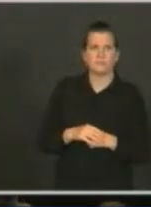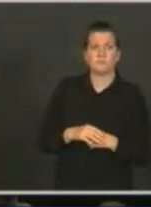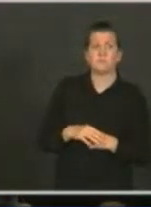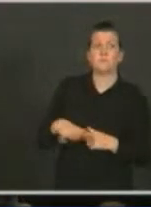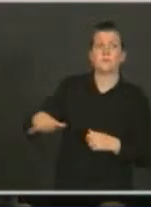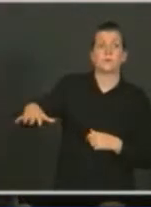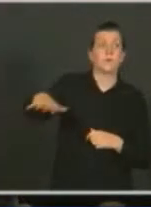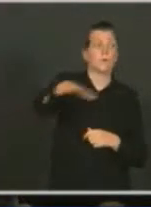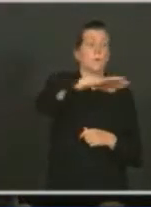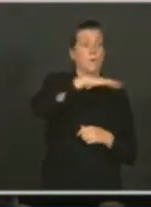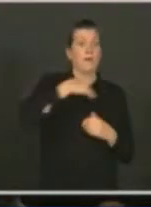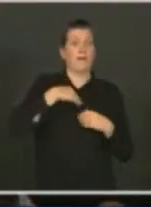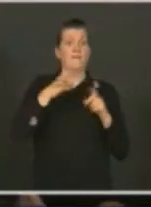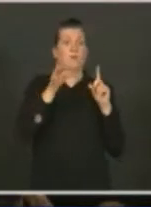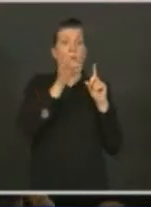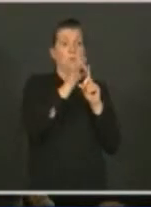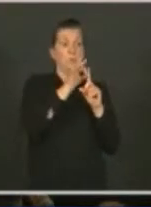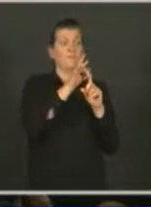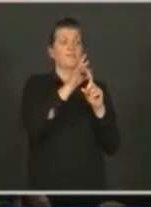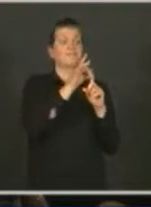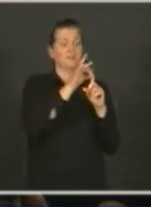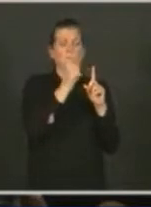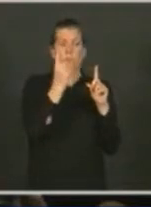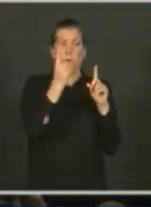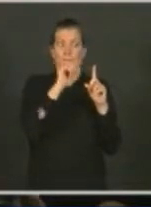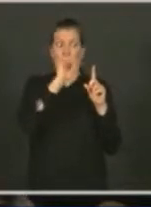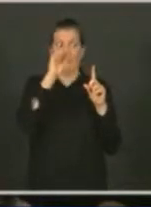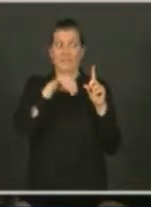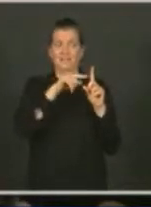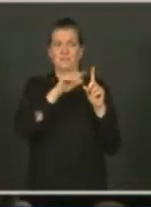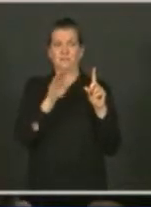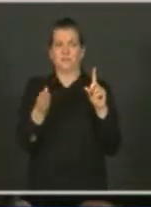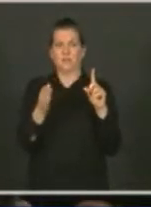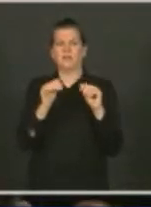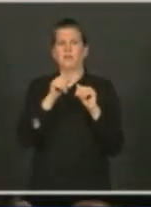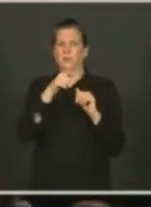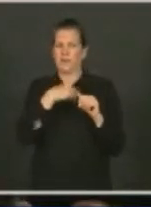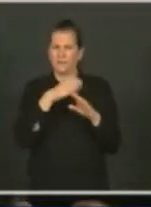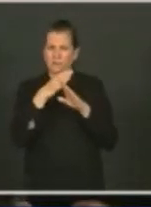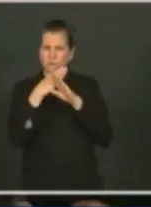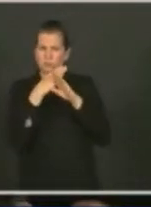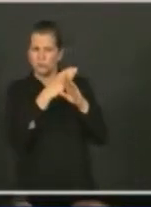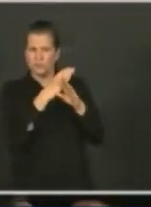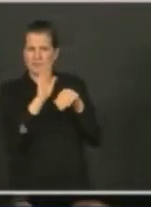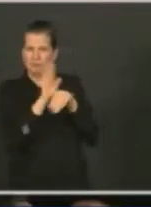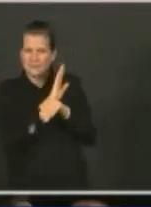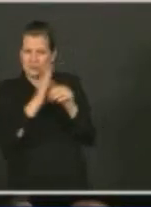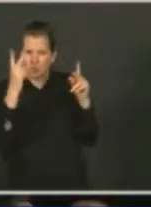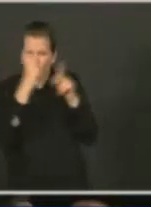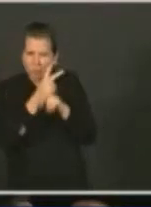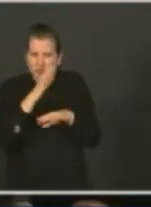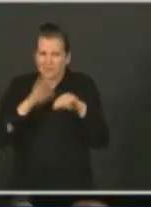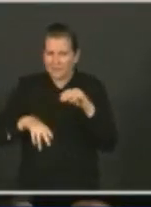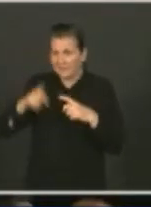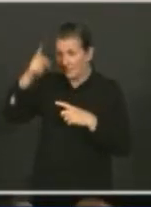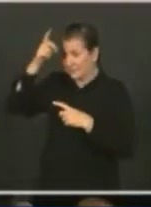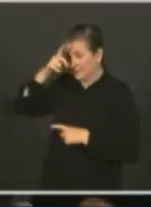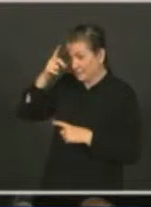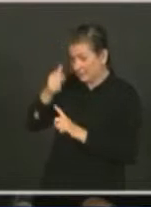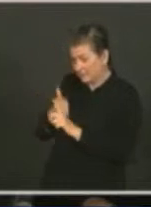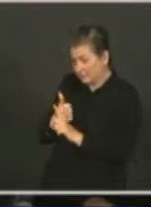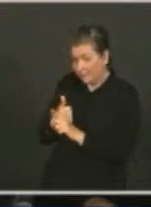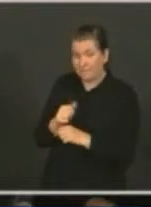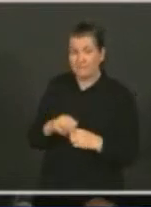limitations being placed on business are far worse than the impacts of the disease. I'm sure you hear